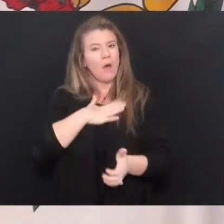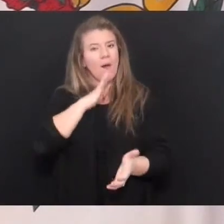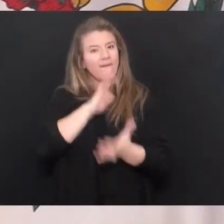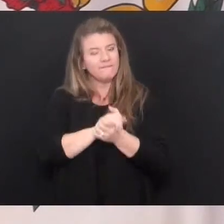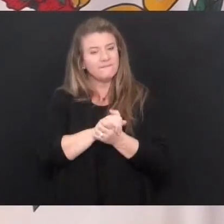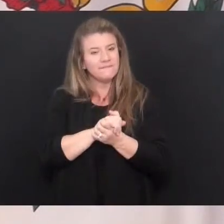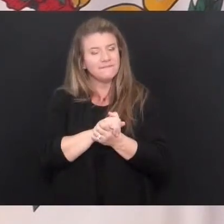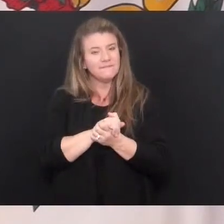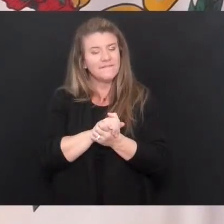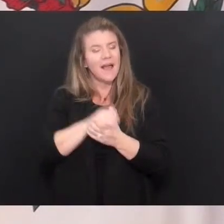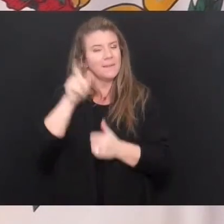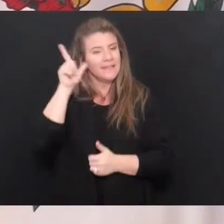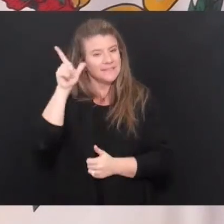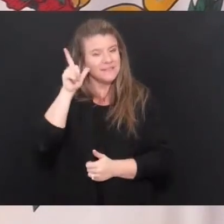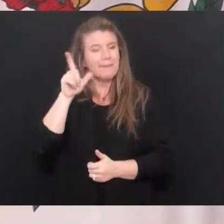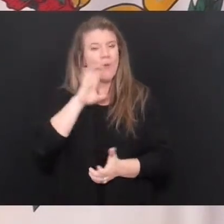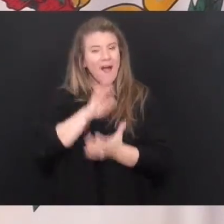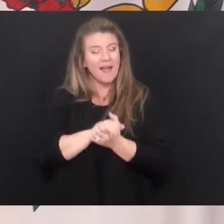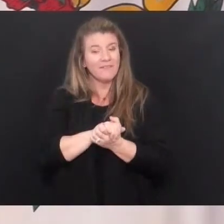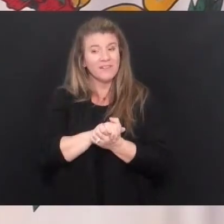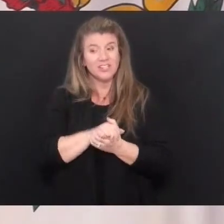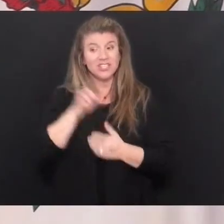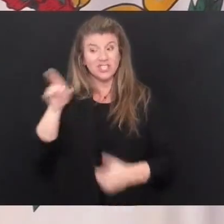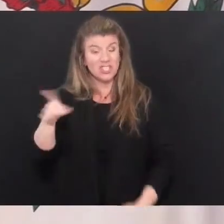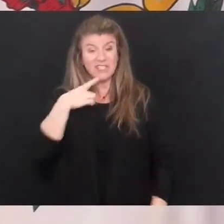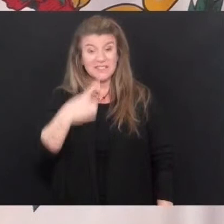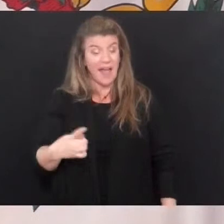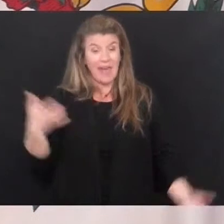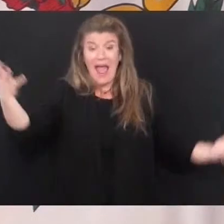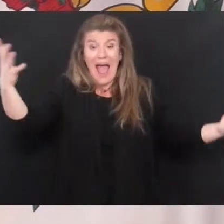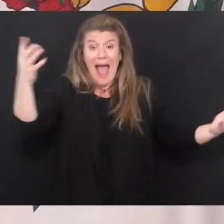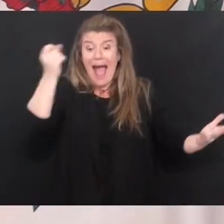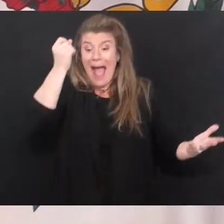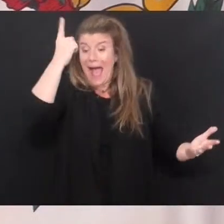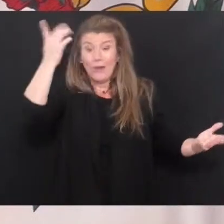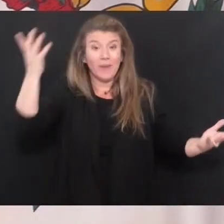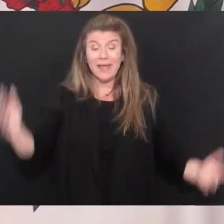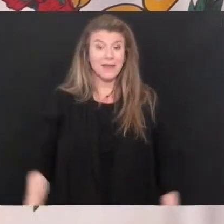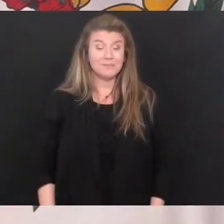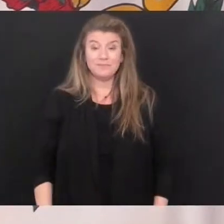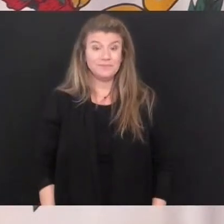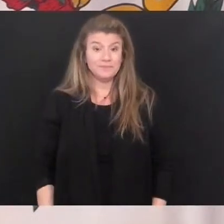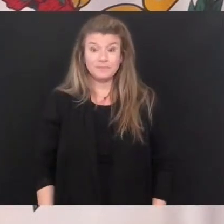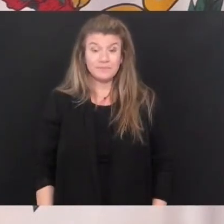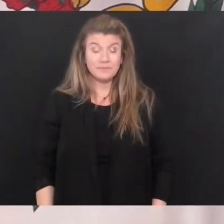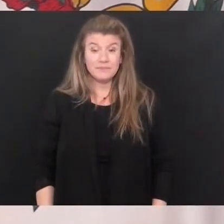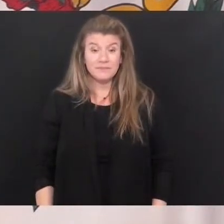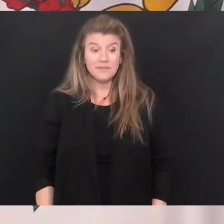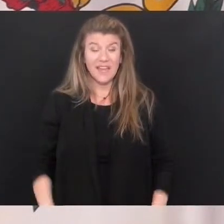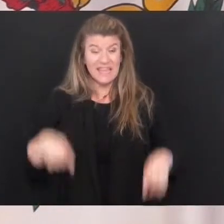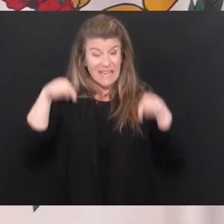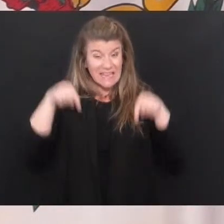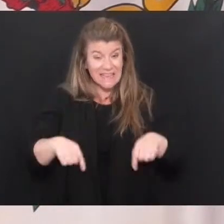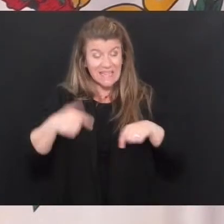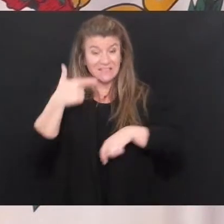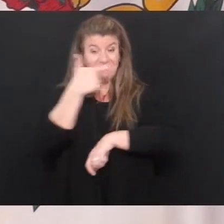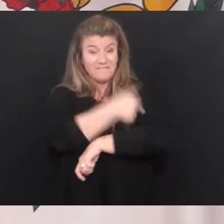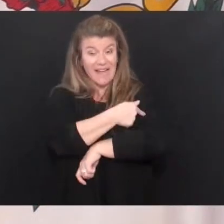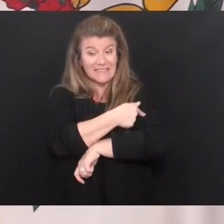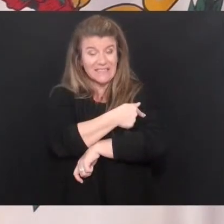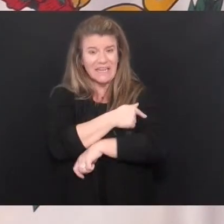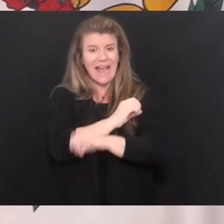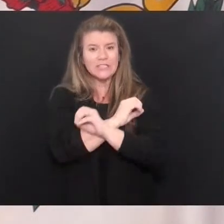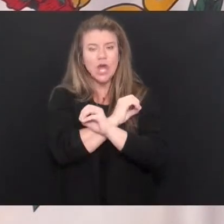Listen to Kathy say, I don't get it. I don't get it. This vaccine has almost